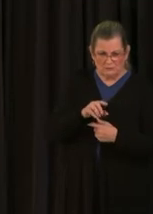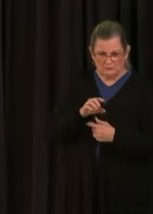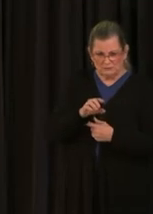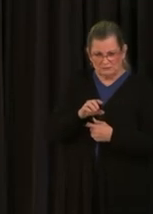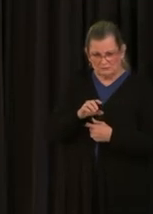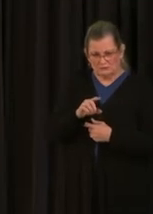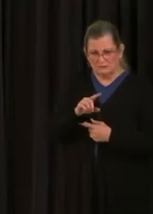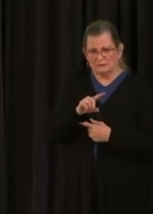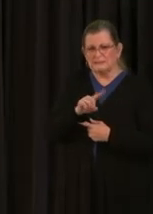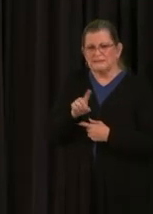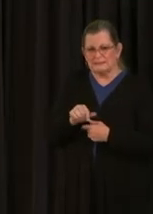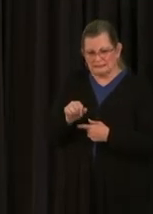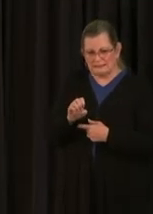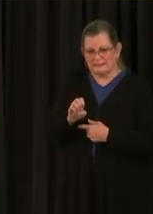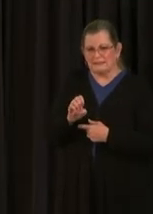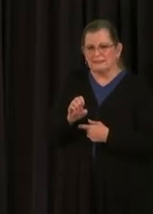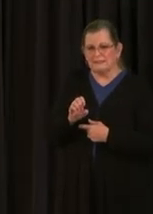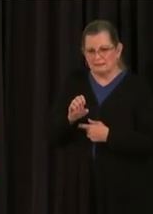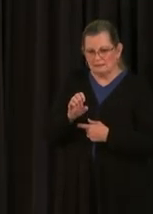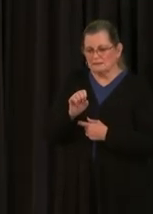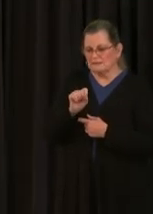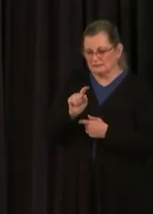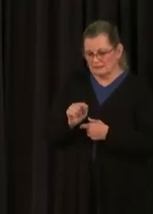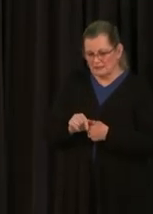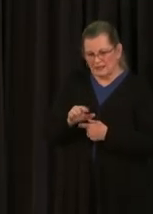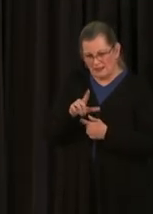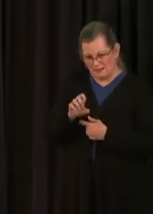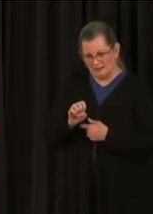next slide with the